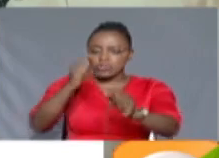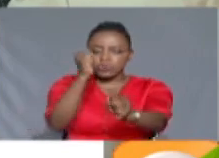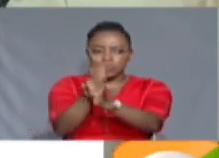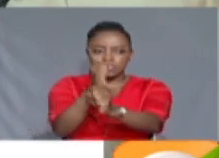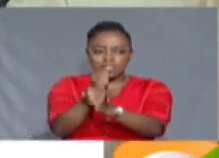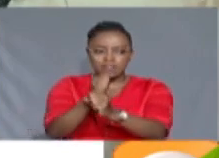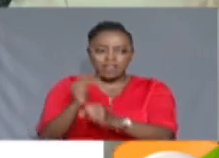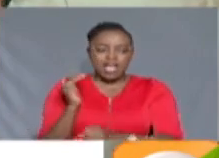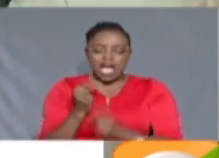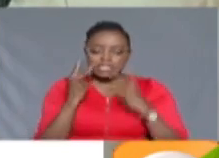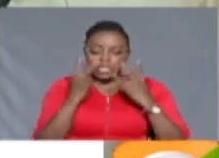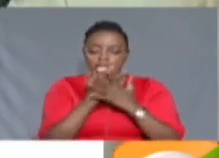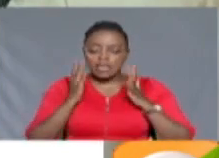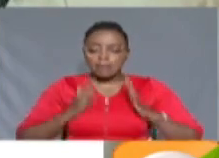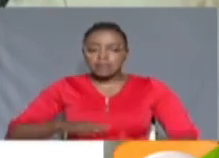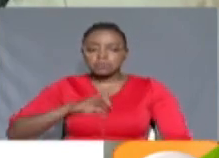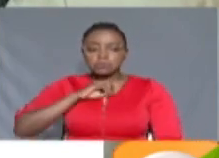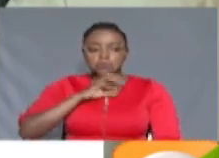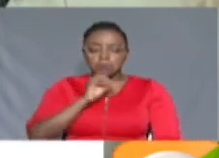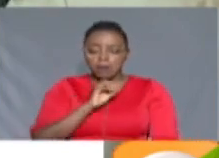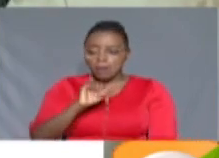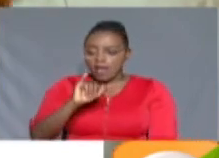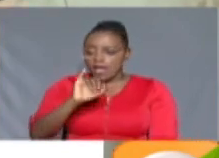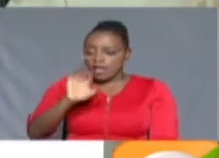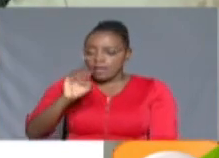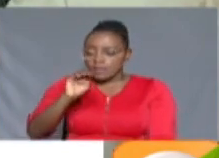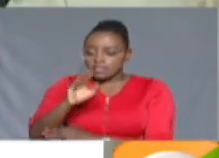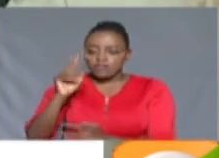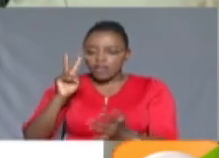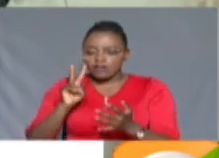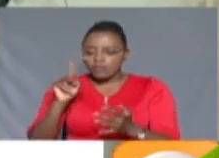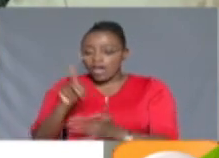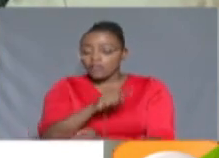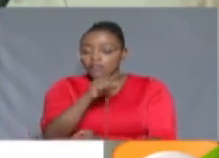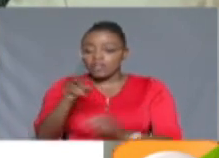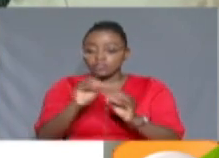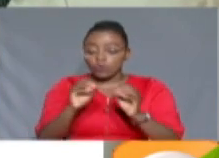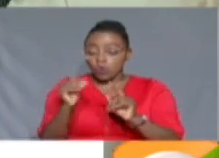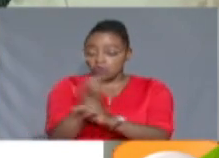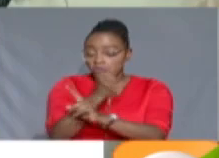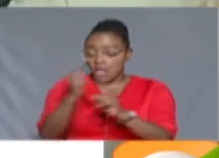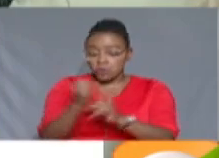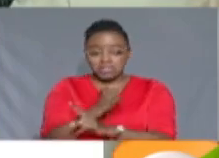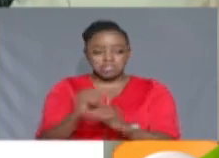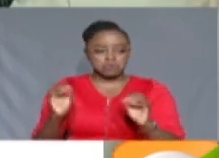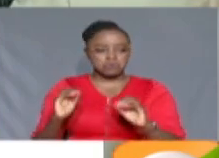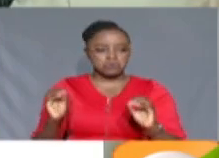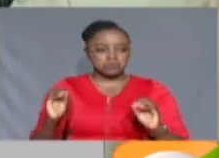conducted, we have not seen anybody complaining. IEBC has not nullified results because of violence.